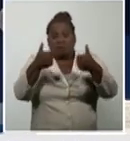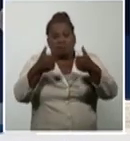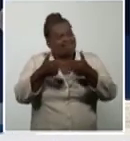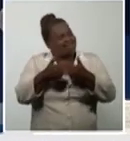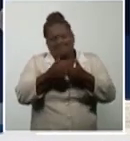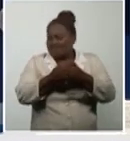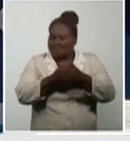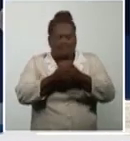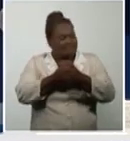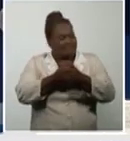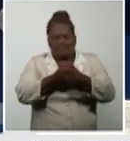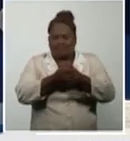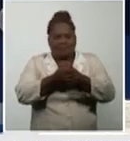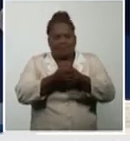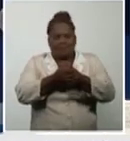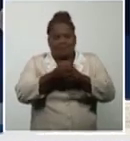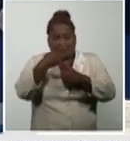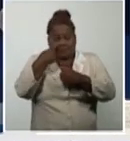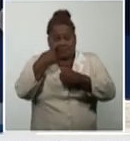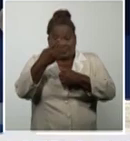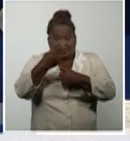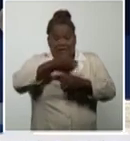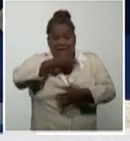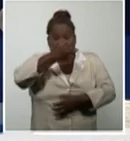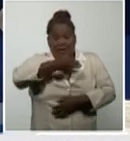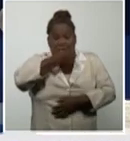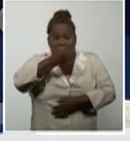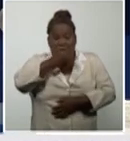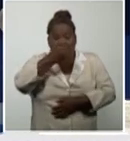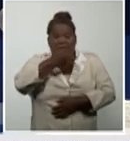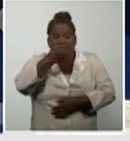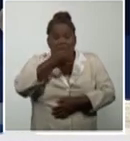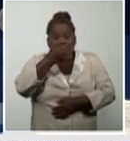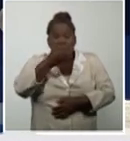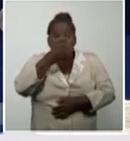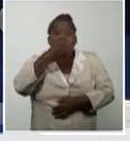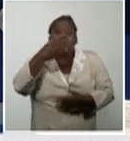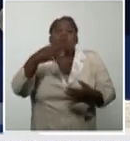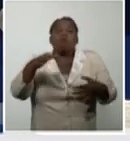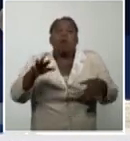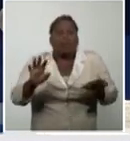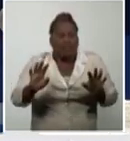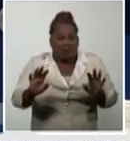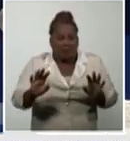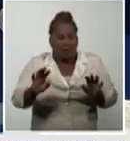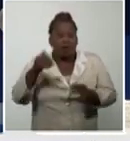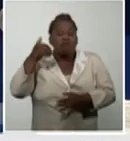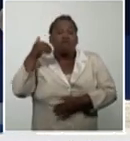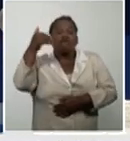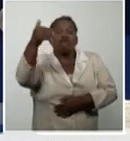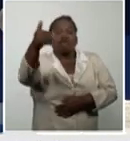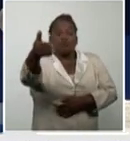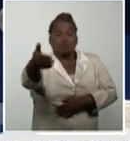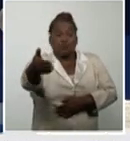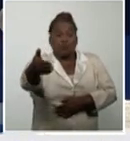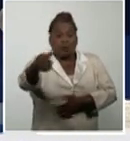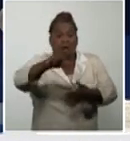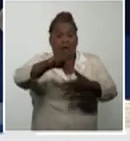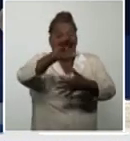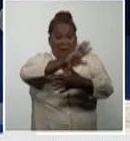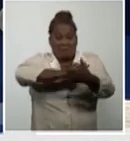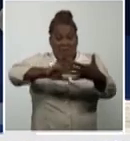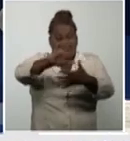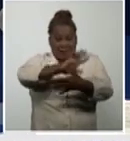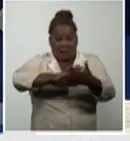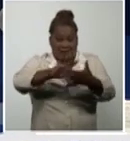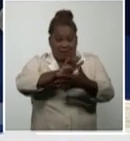are even thinking that the epicenter is moving to the Americas, to Latin America, with a number of cases